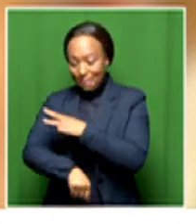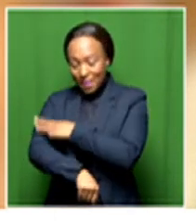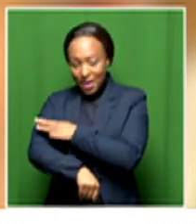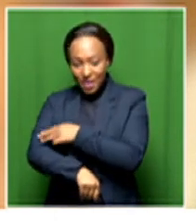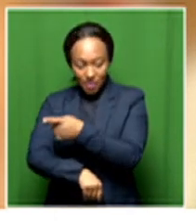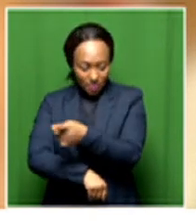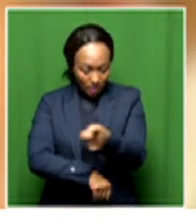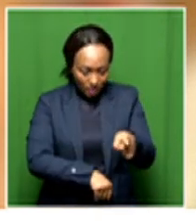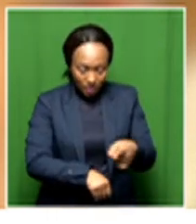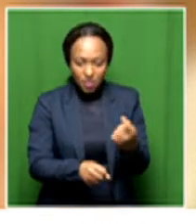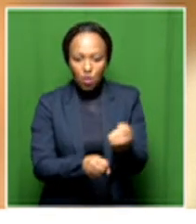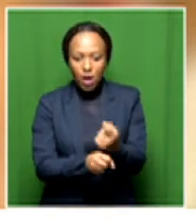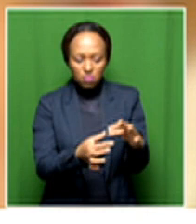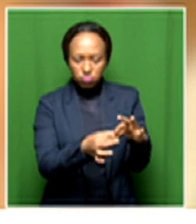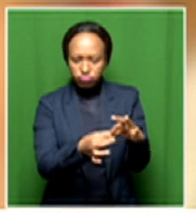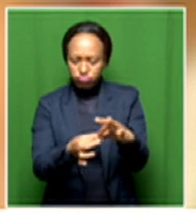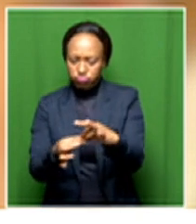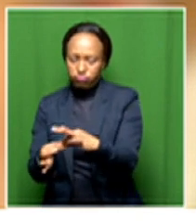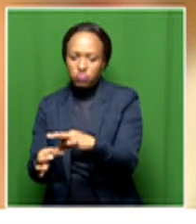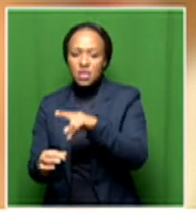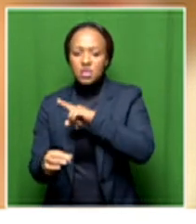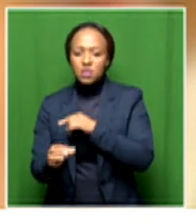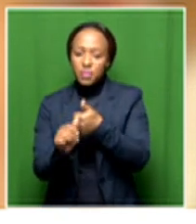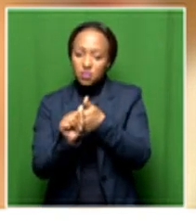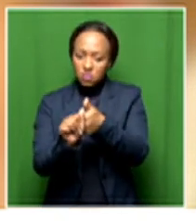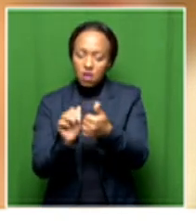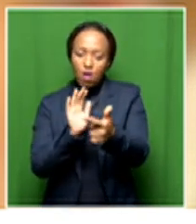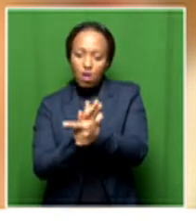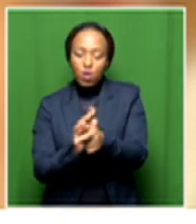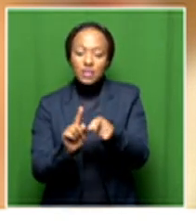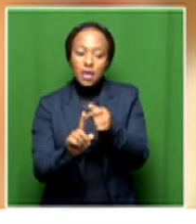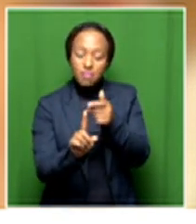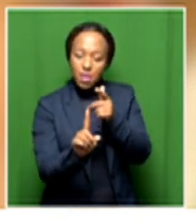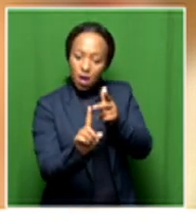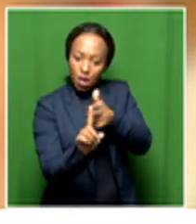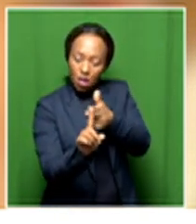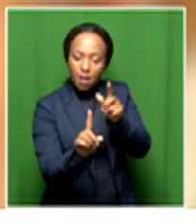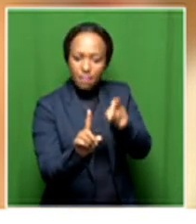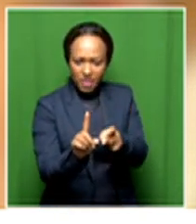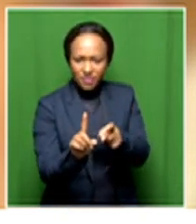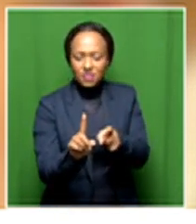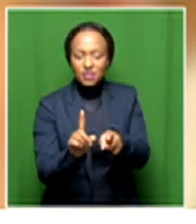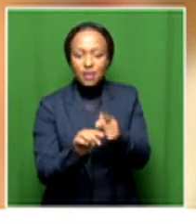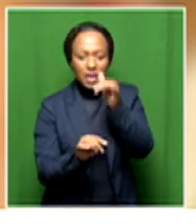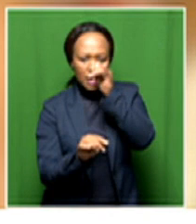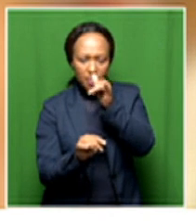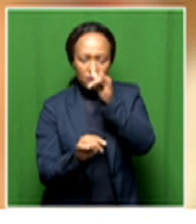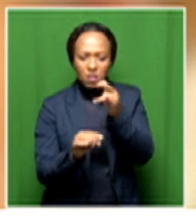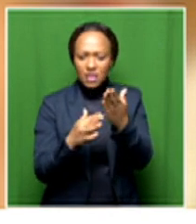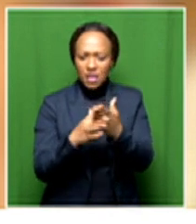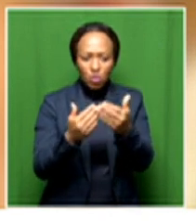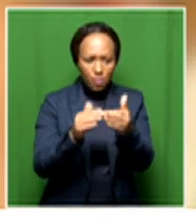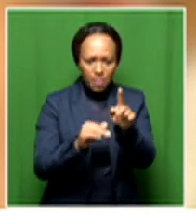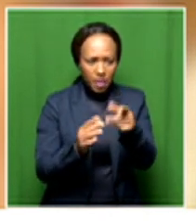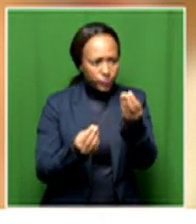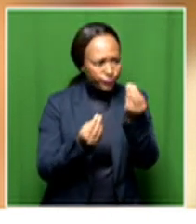to comply with the law and take disciplinary action and refer, where warranted, criminal cases to the